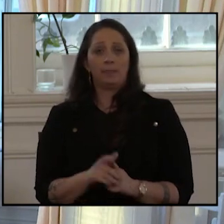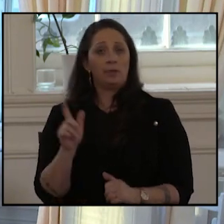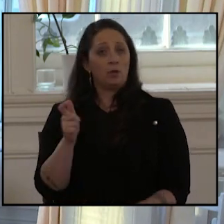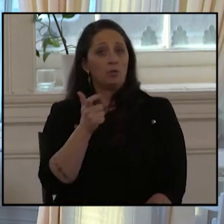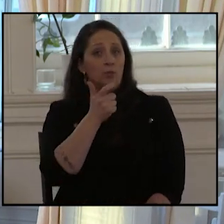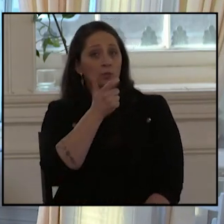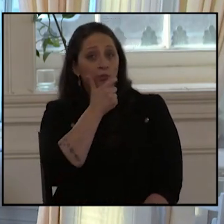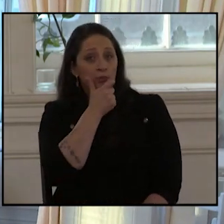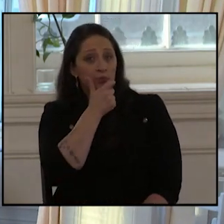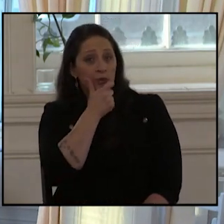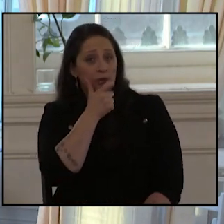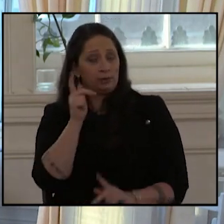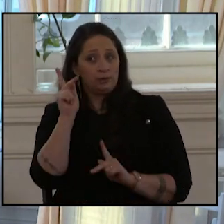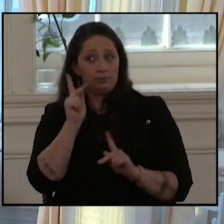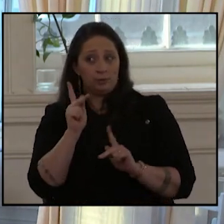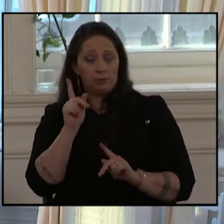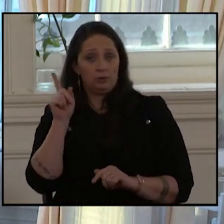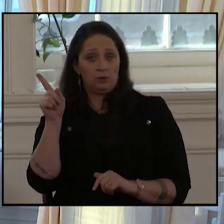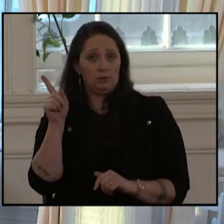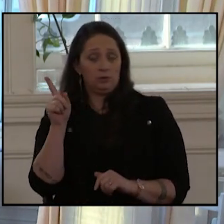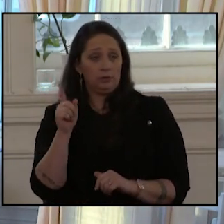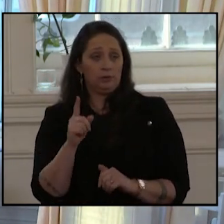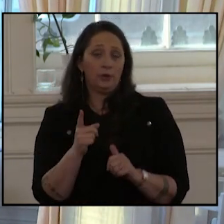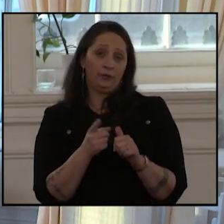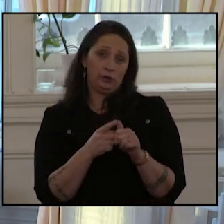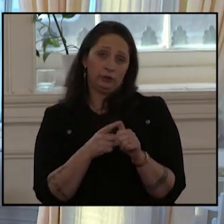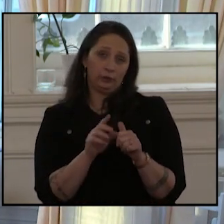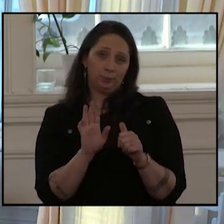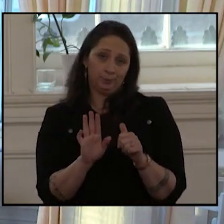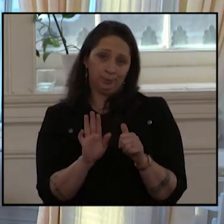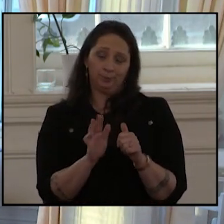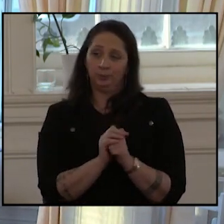British, first of all,